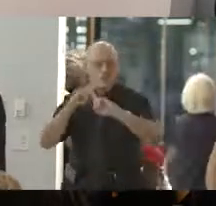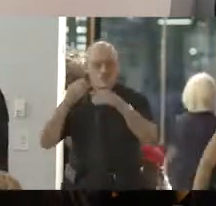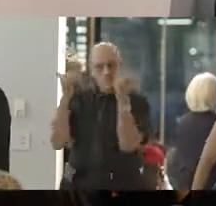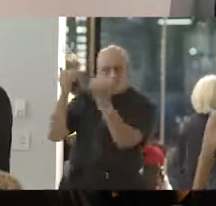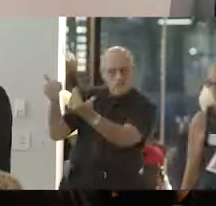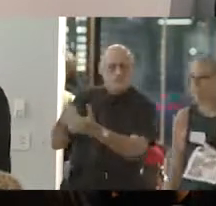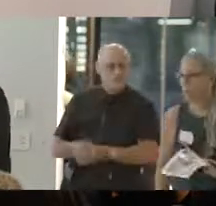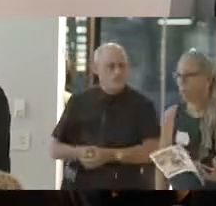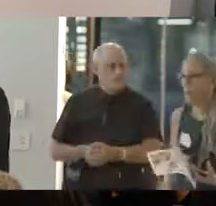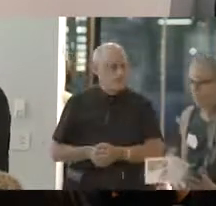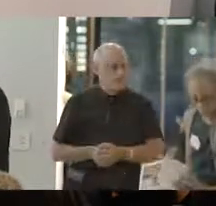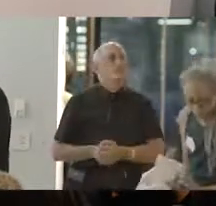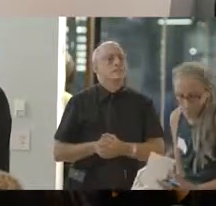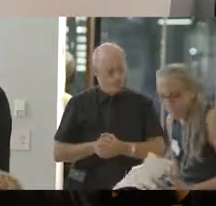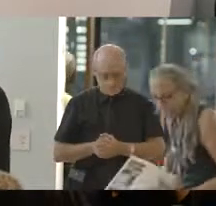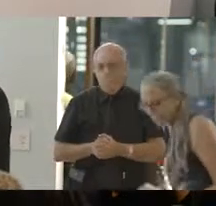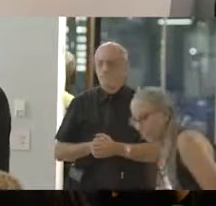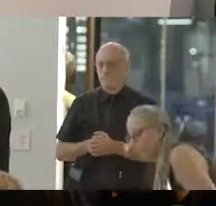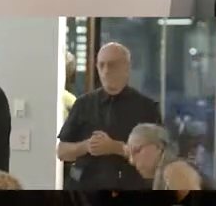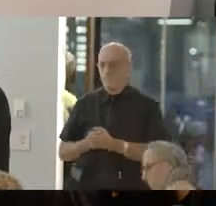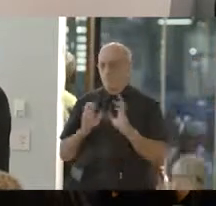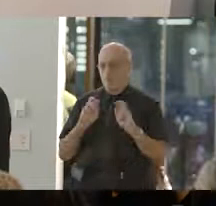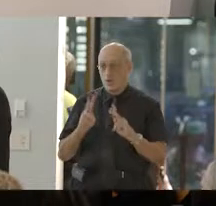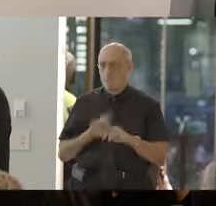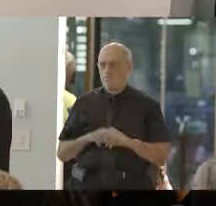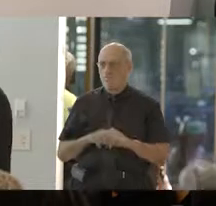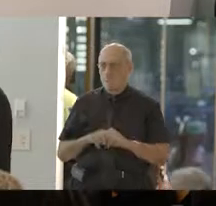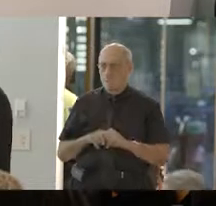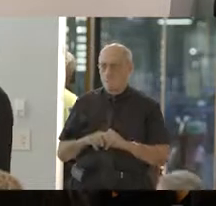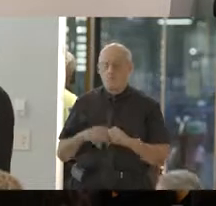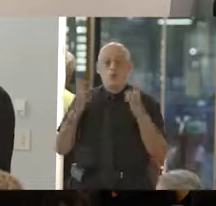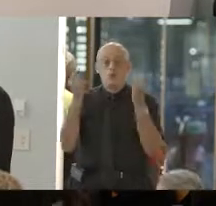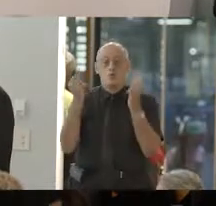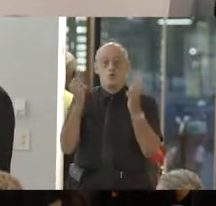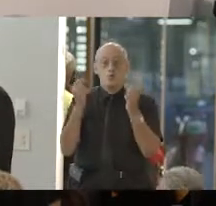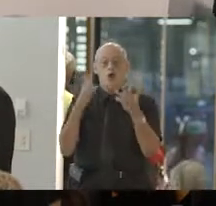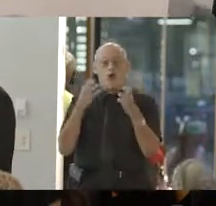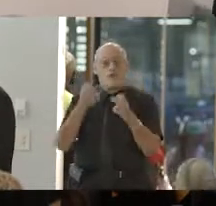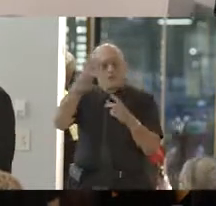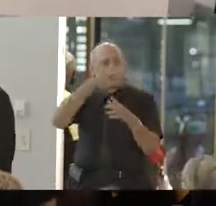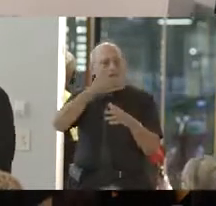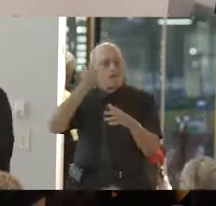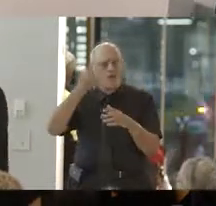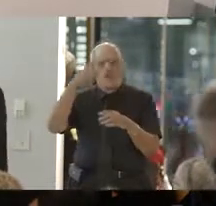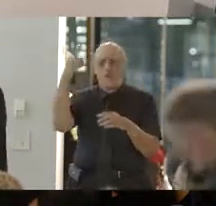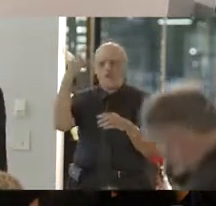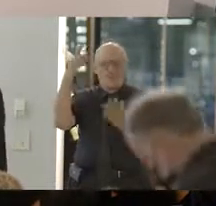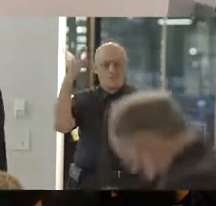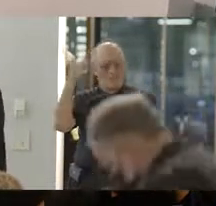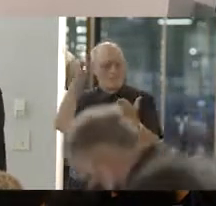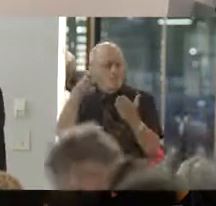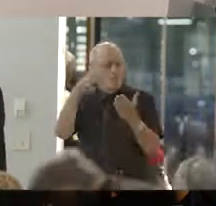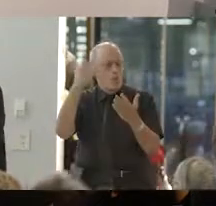All right, I've now been told to jump to the Q&A, so I'm going to. So I would like to better understand the reason for why